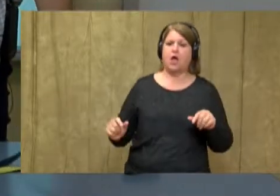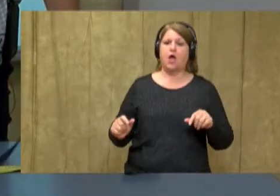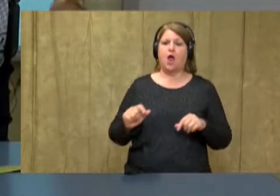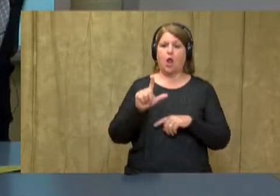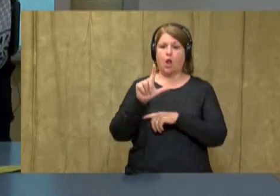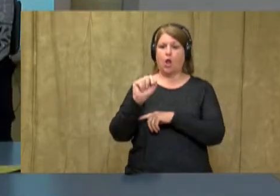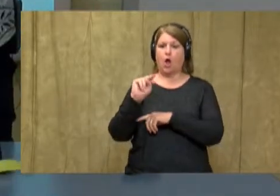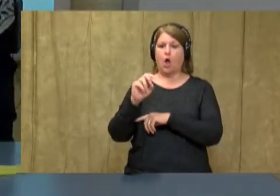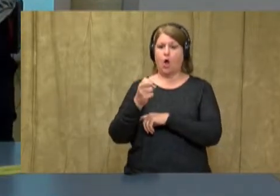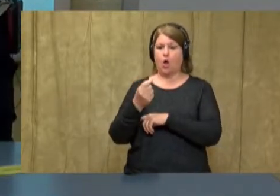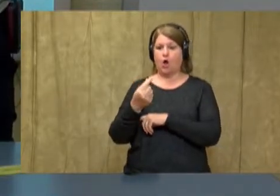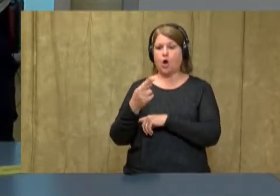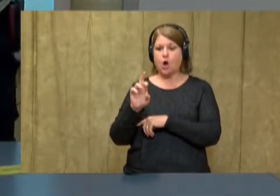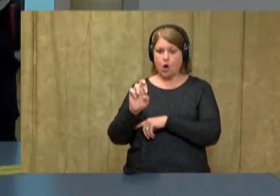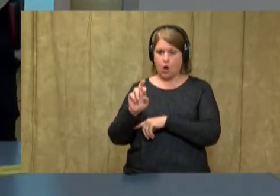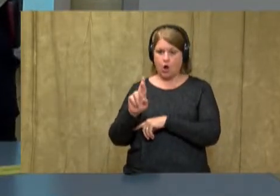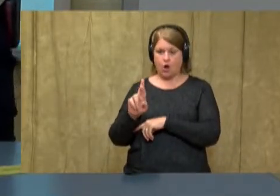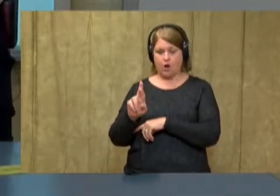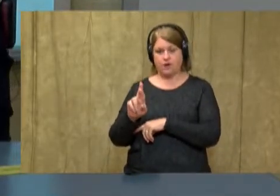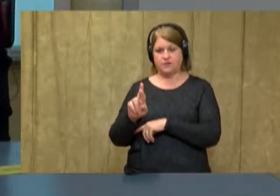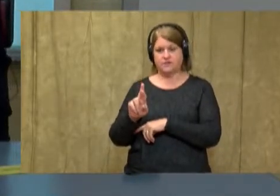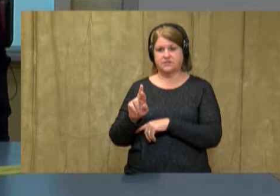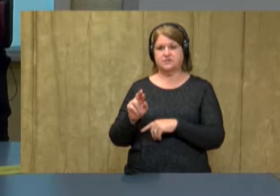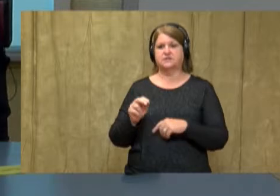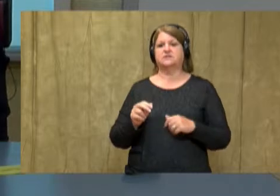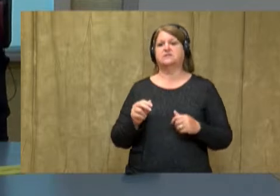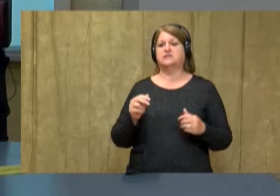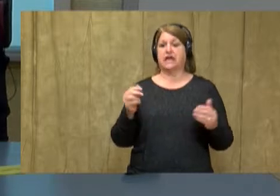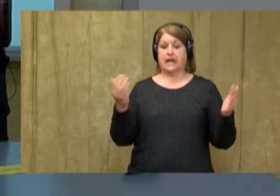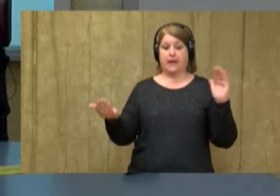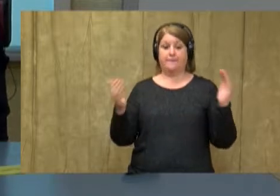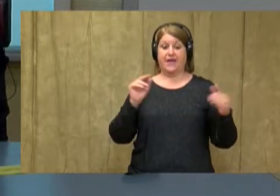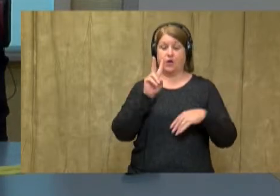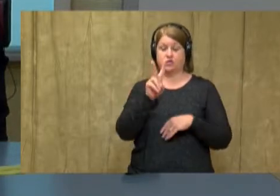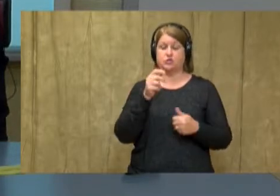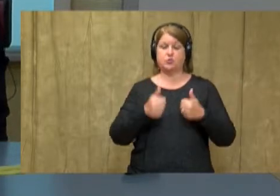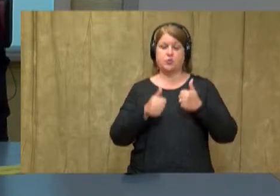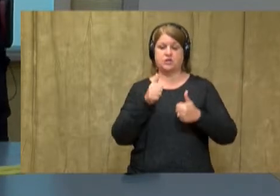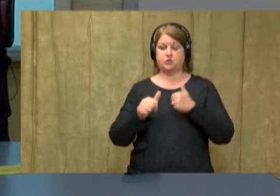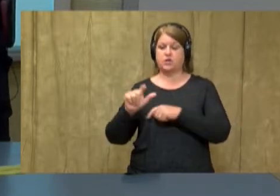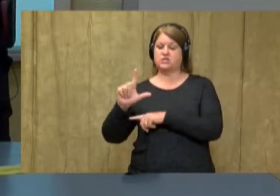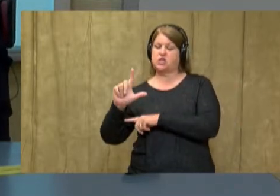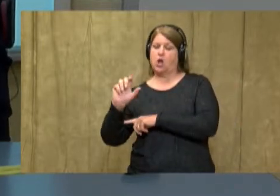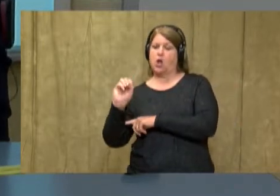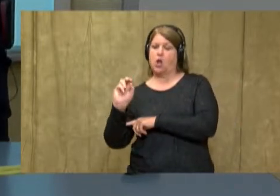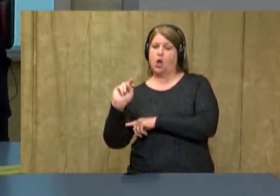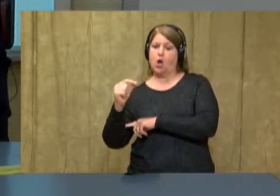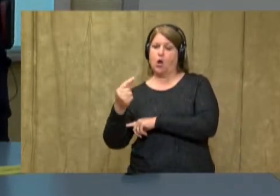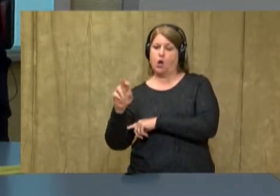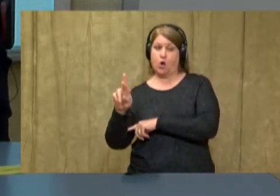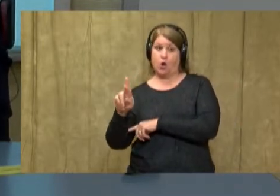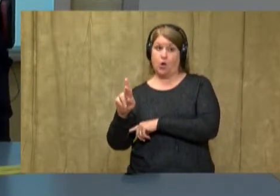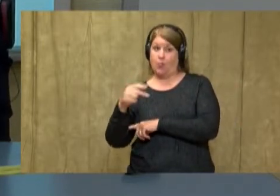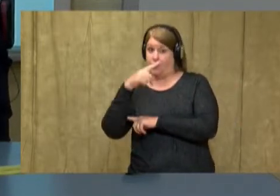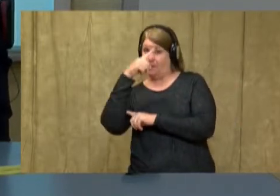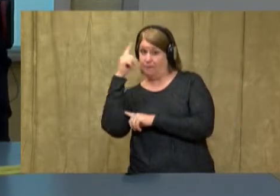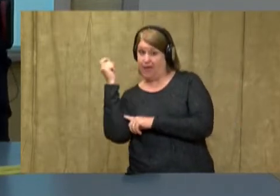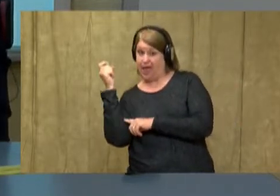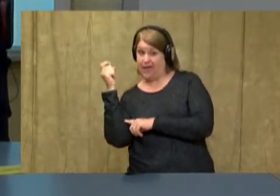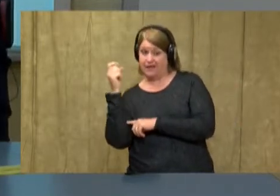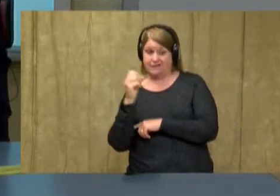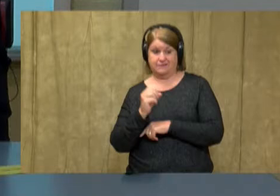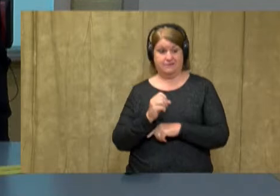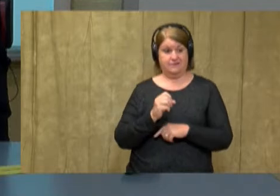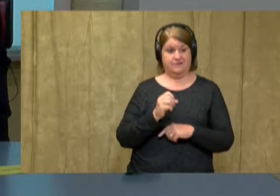comparing, longer. Of these two ribbons, which one is longer? Is the black ribbon longer than the